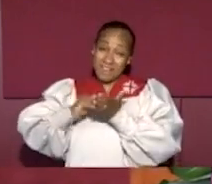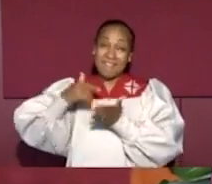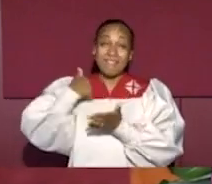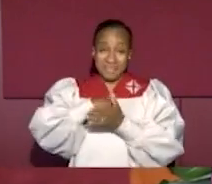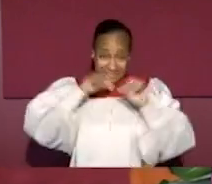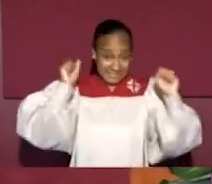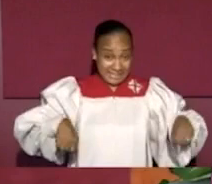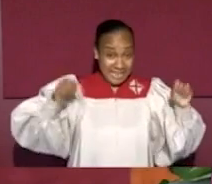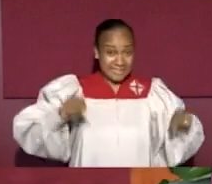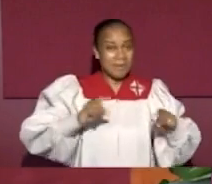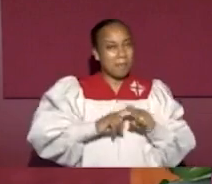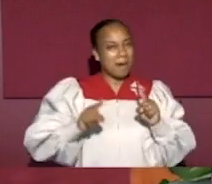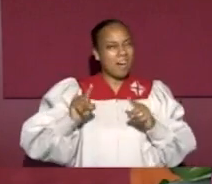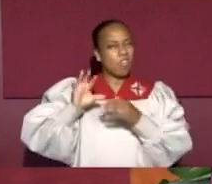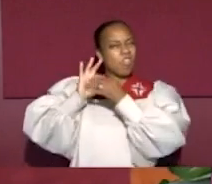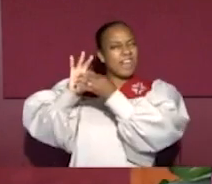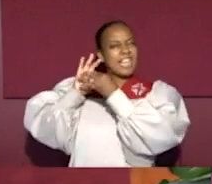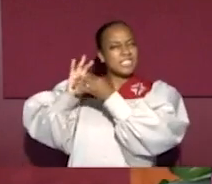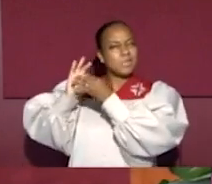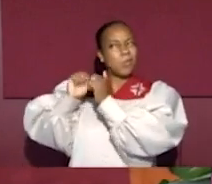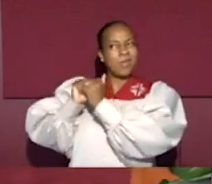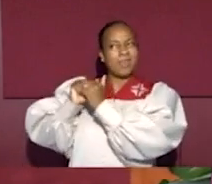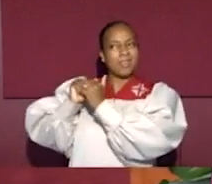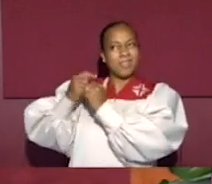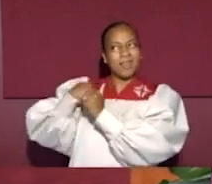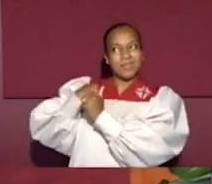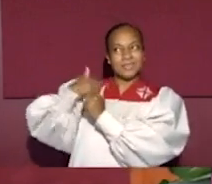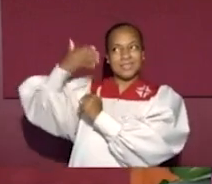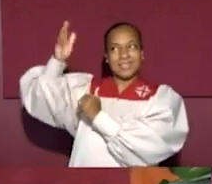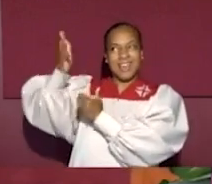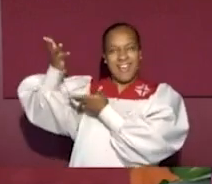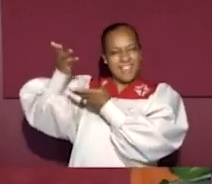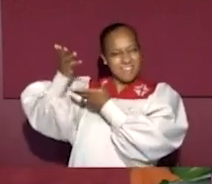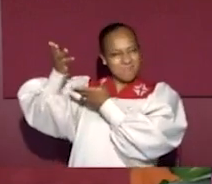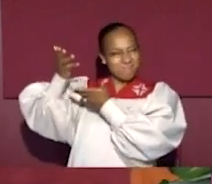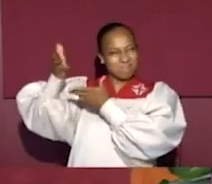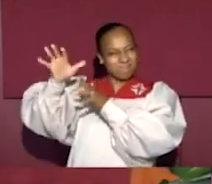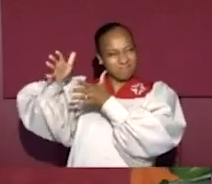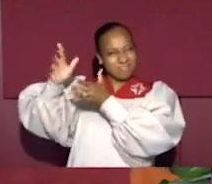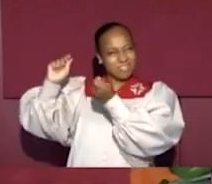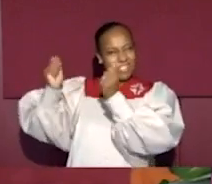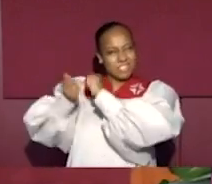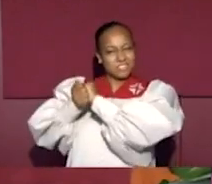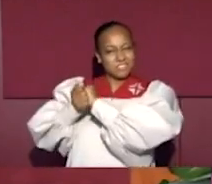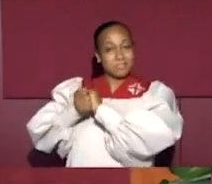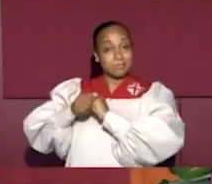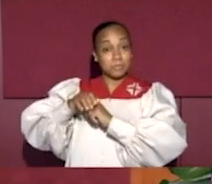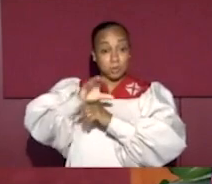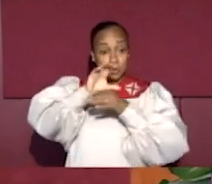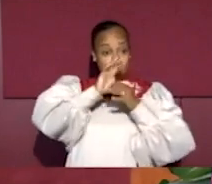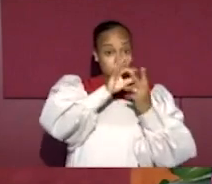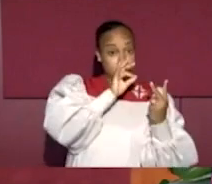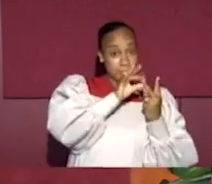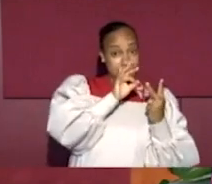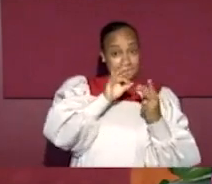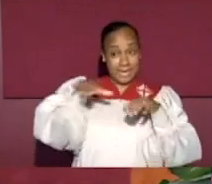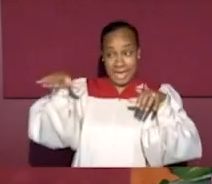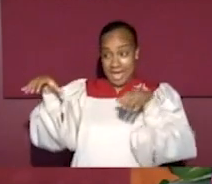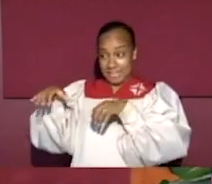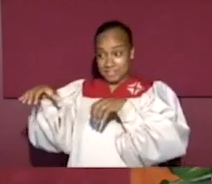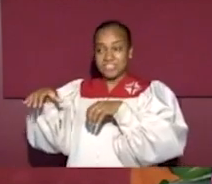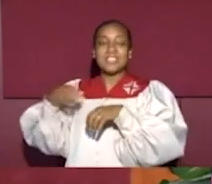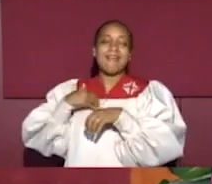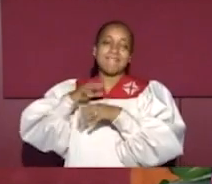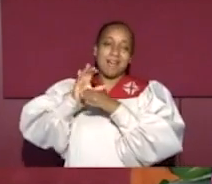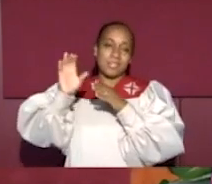the relationship between us and God, because choices and actions have consequences. So if our